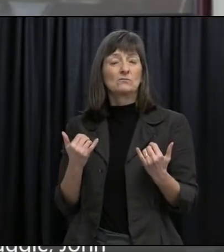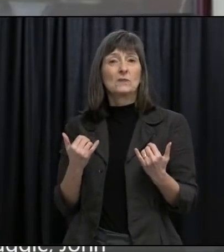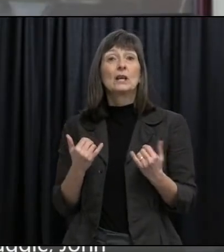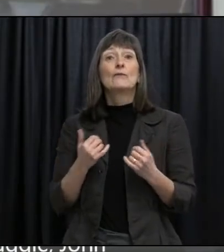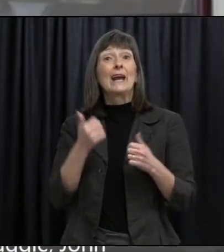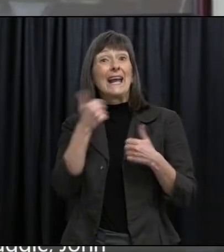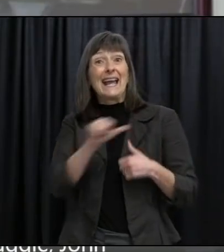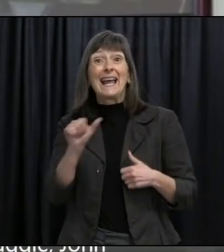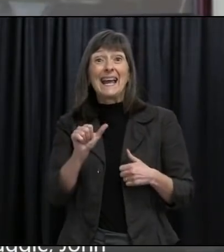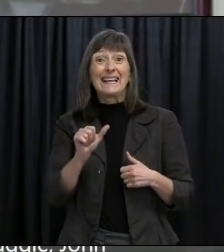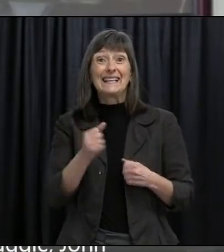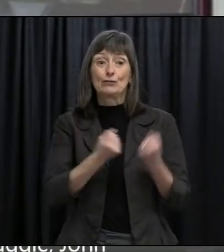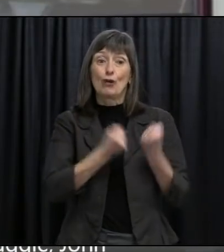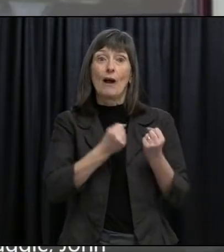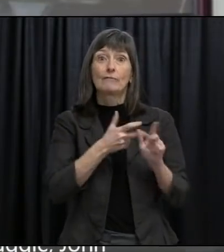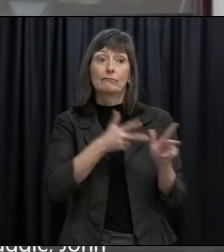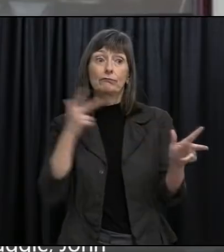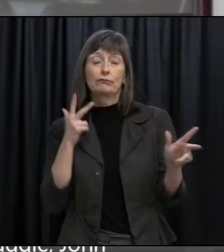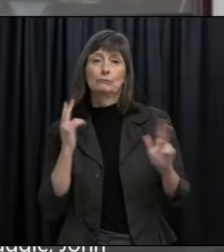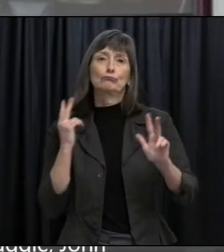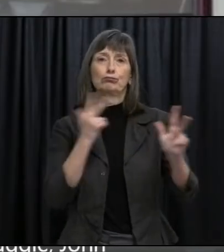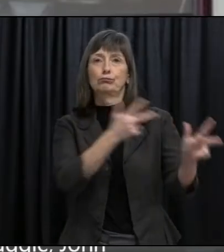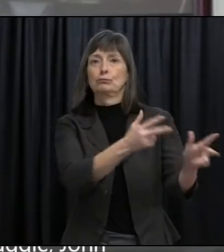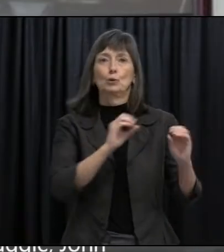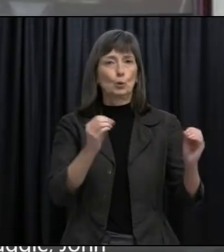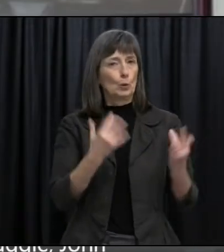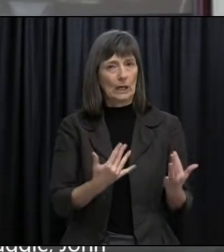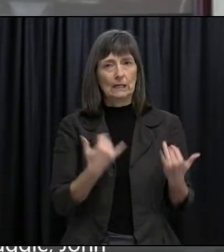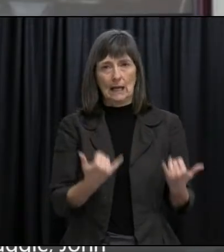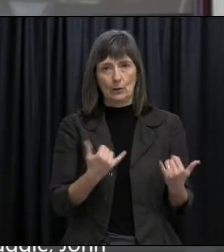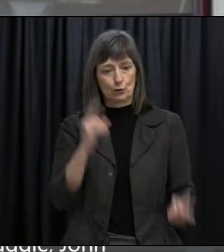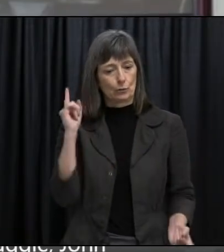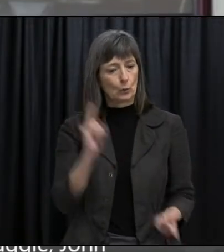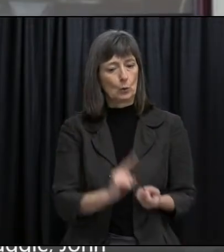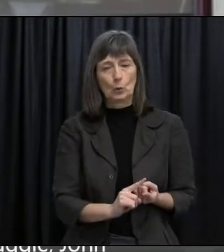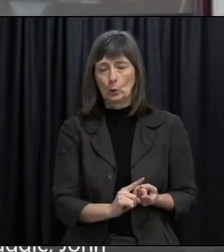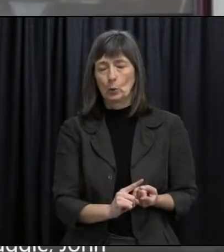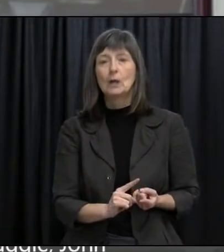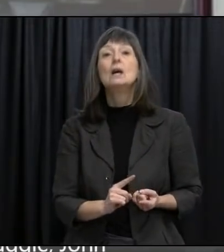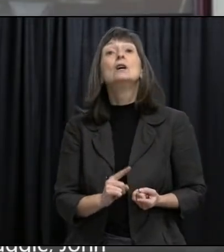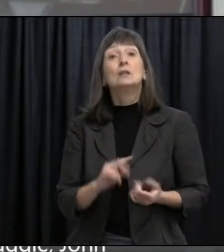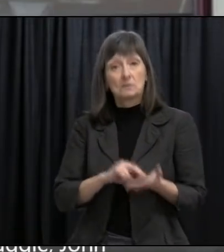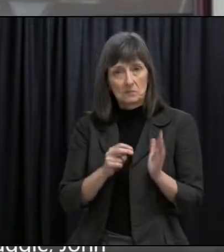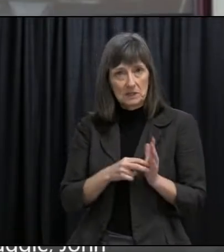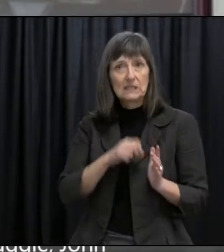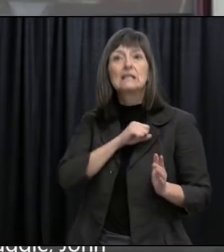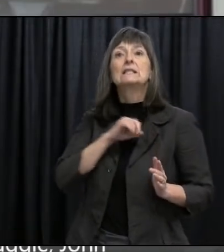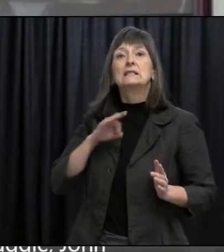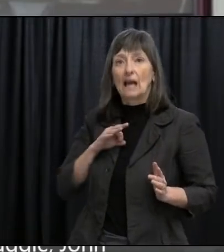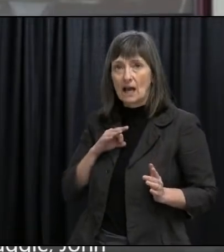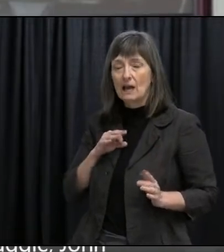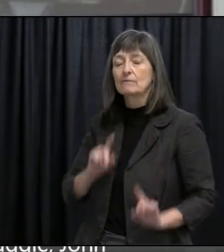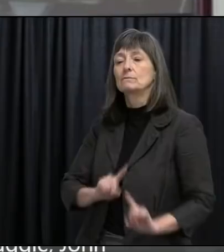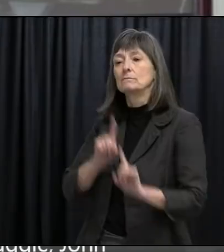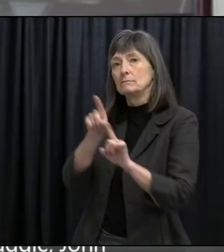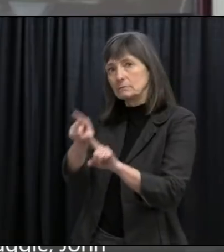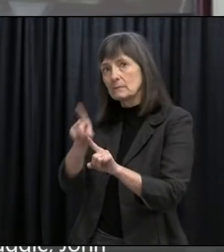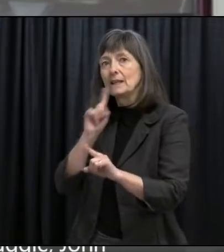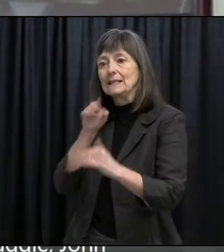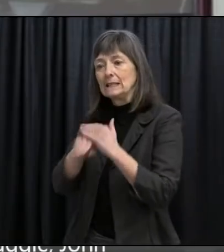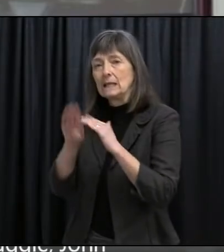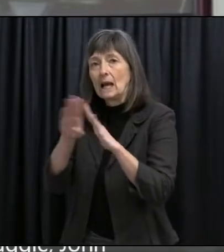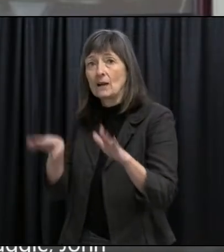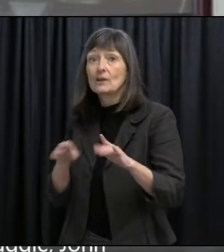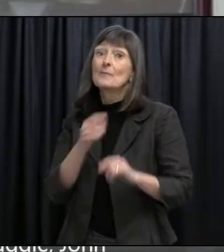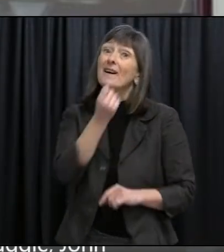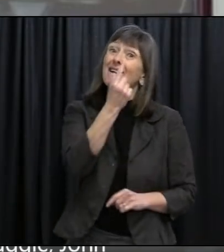for sure. And they are appointment done. The challenge has been people, unfortunately, with their appointments slipping or arriving